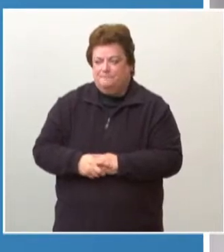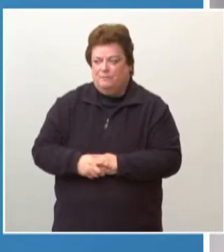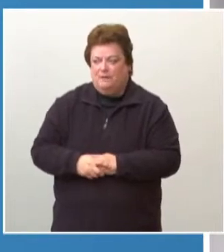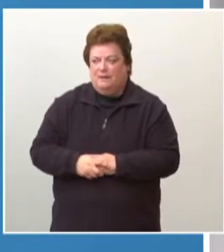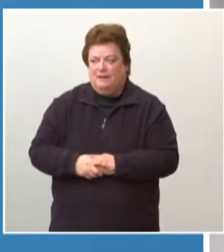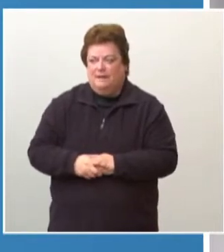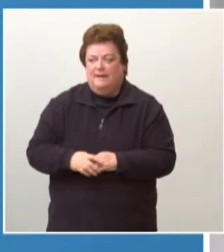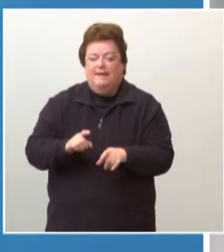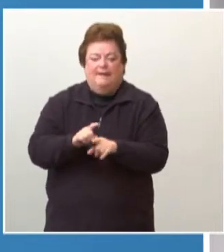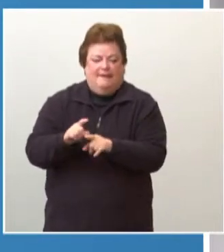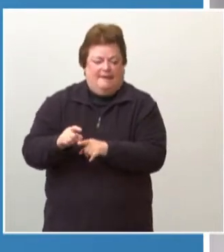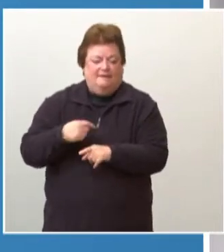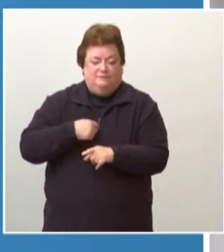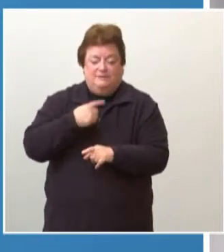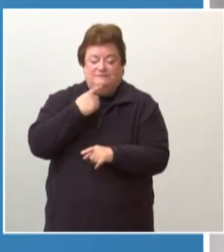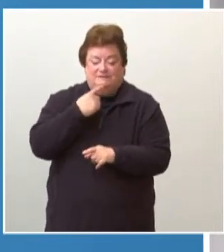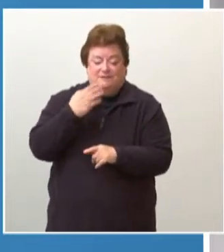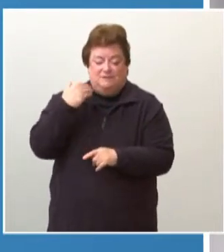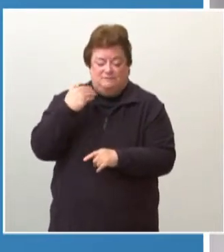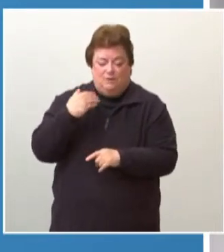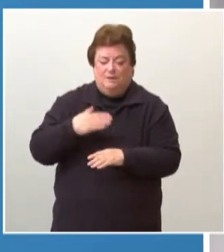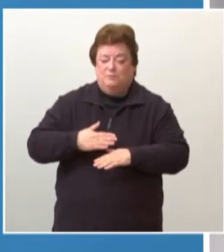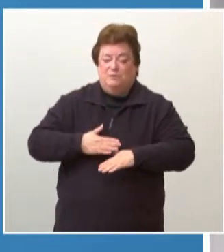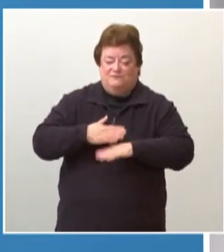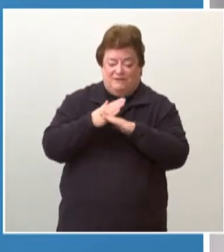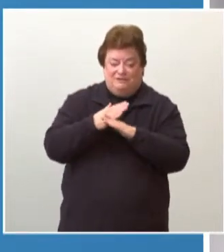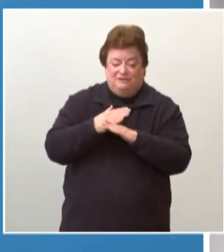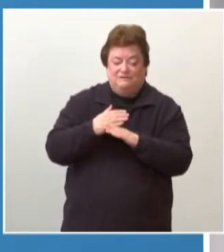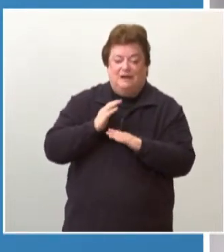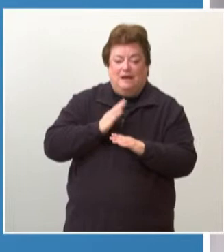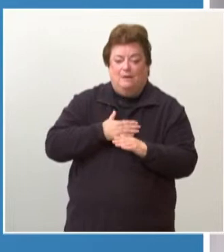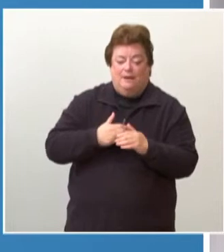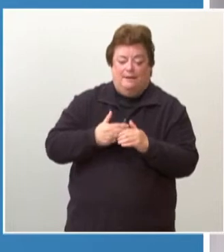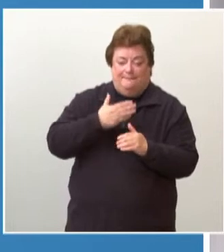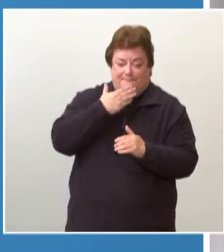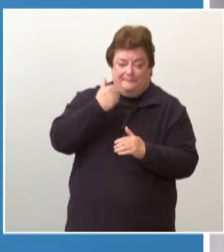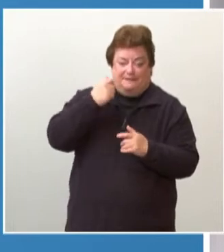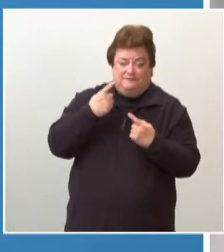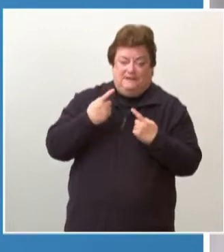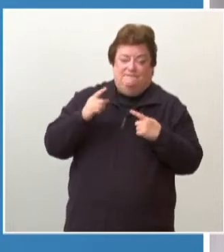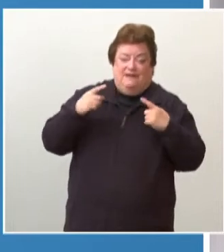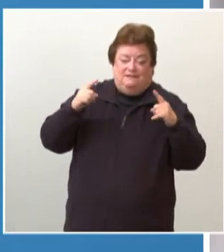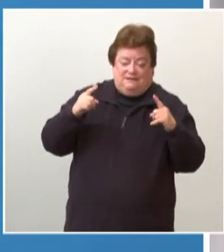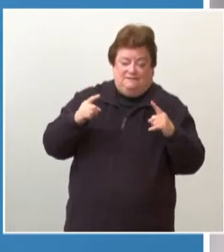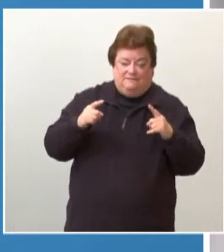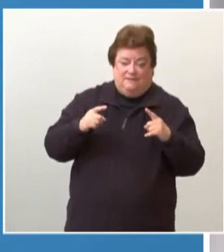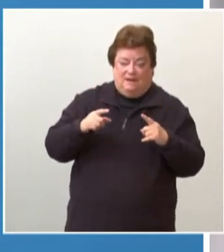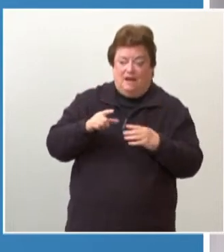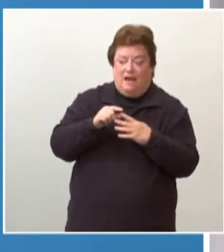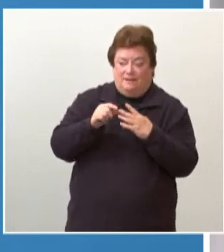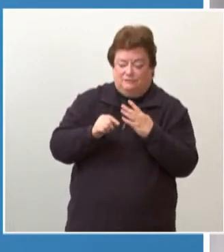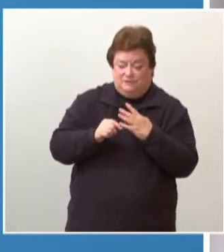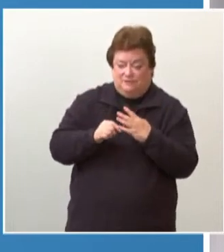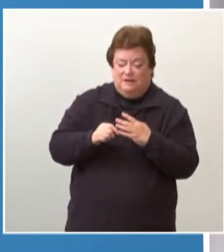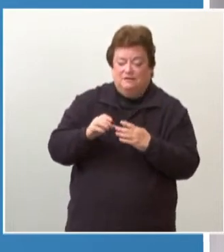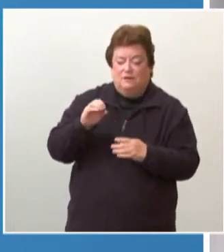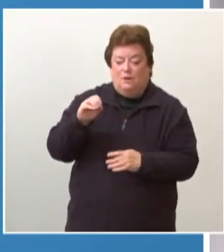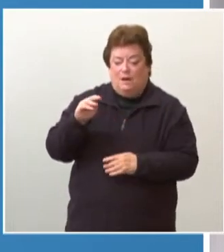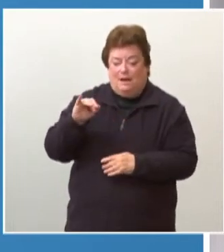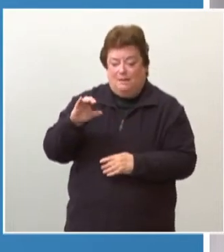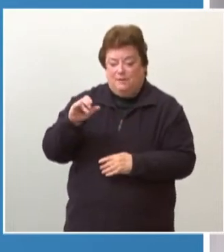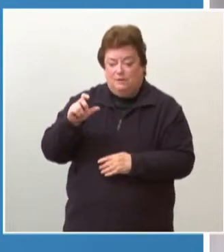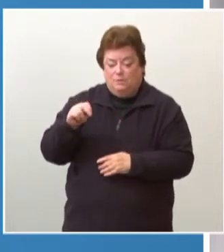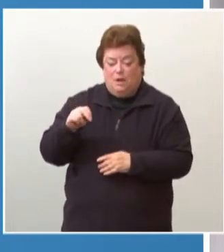So as we've said before, prevention remains the most effective option. But with Omicron and its high level of transmission, we know